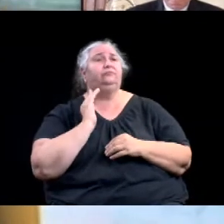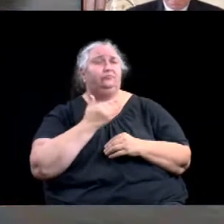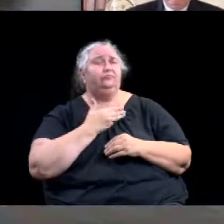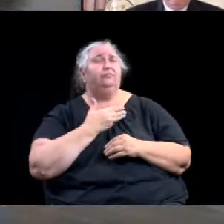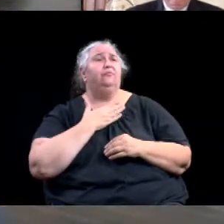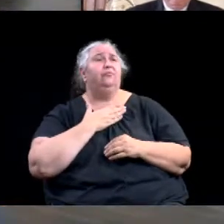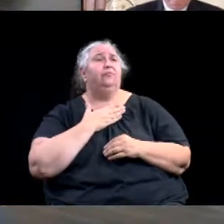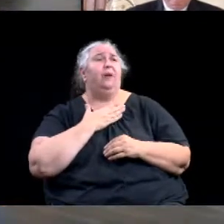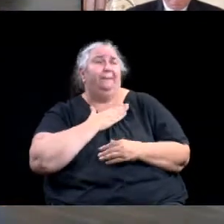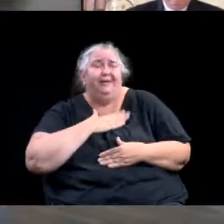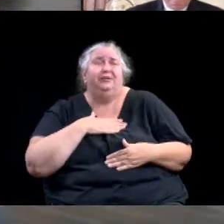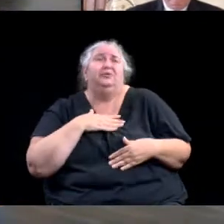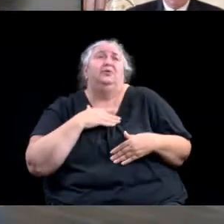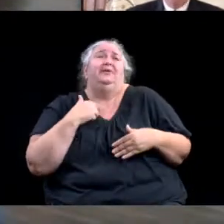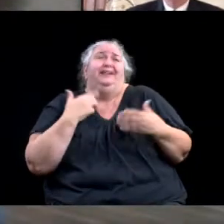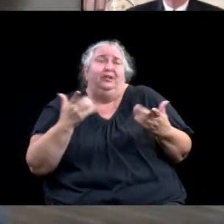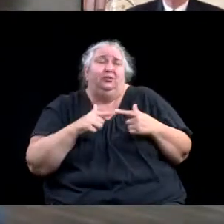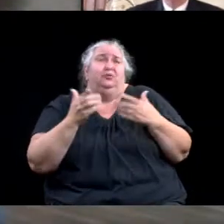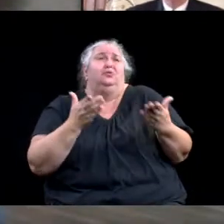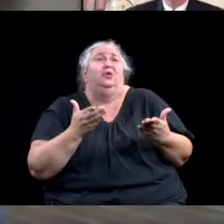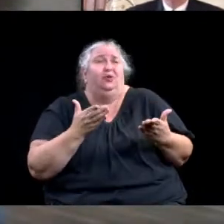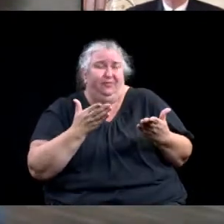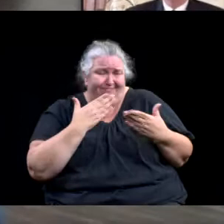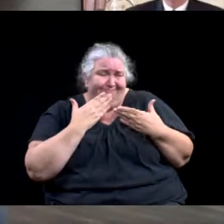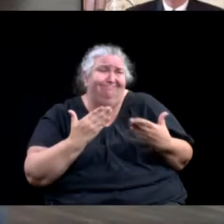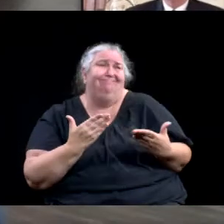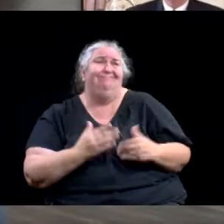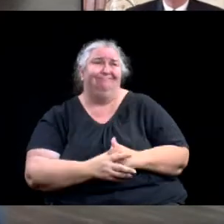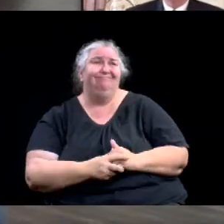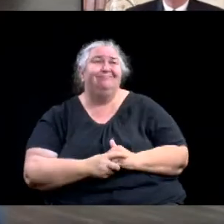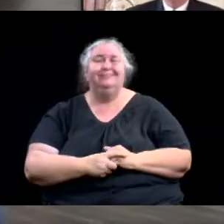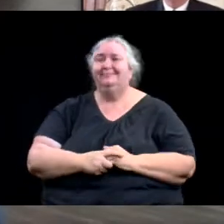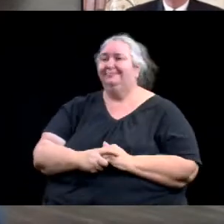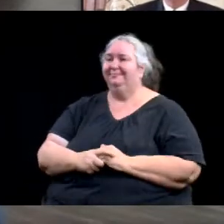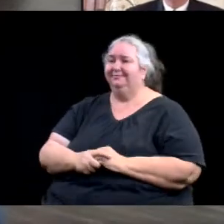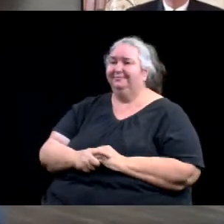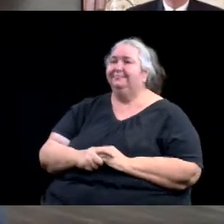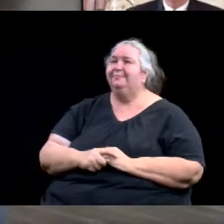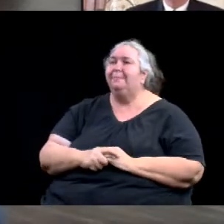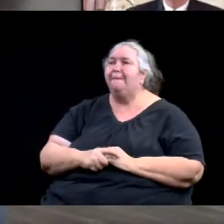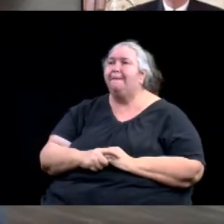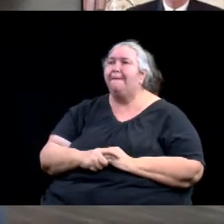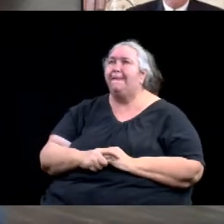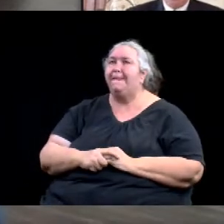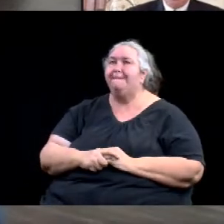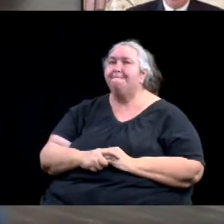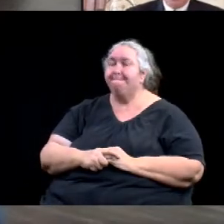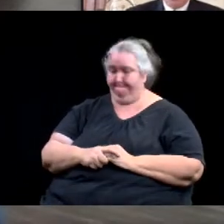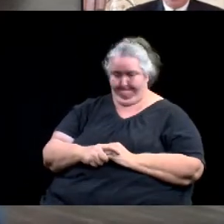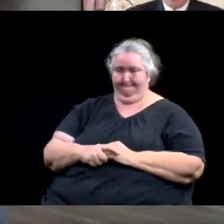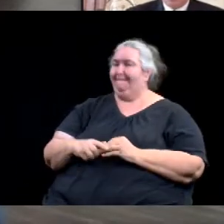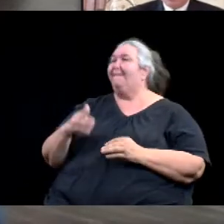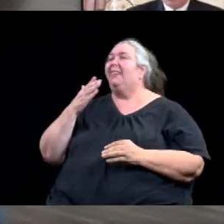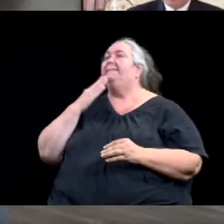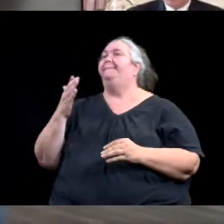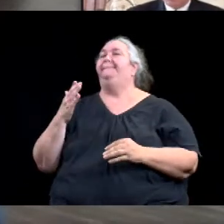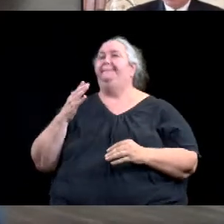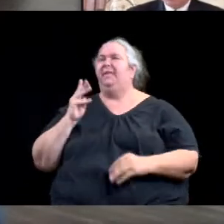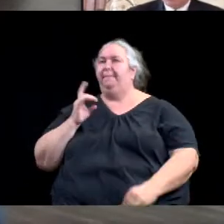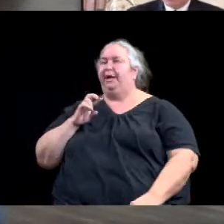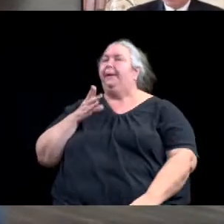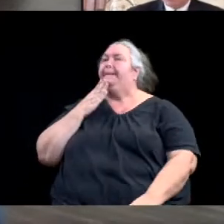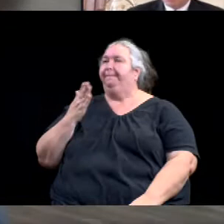Thank you, Ms. Jingle. Our next proclamation is proclaiming May 9th through the